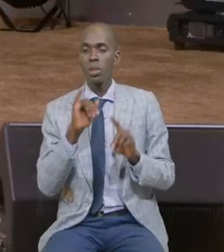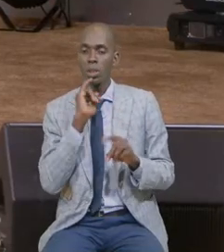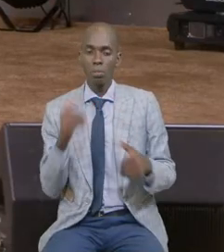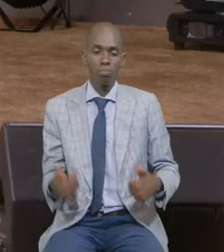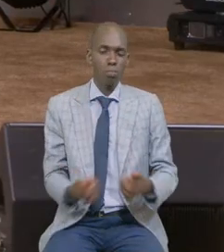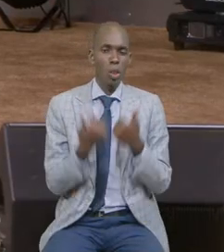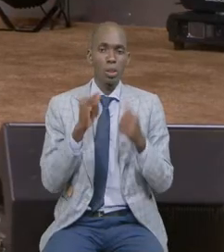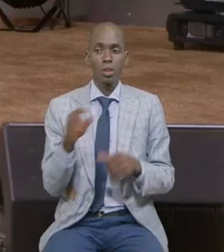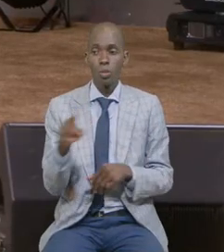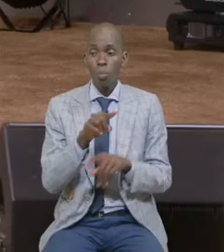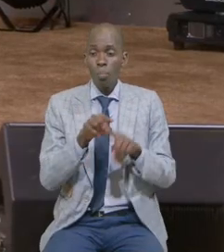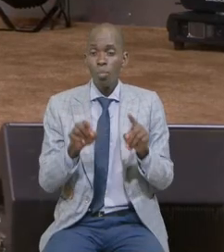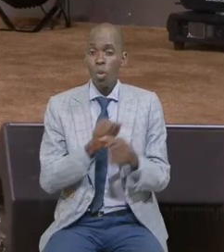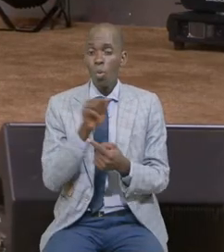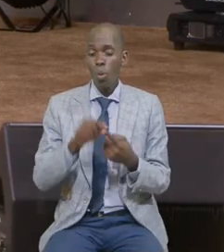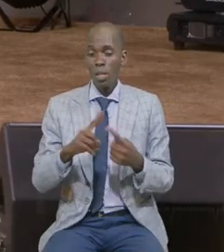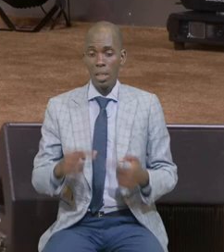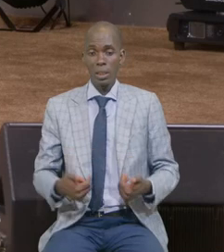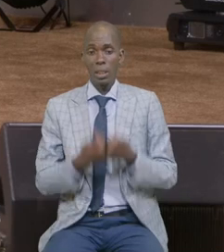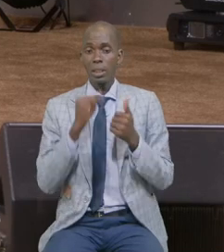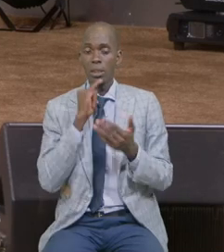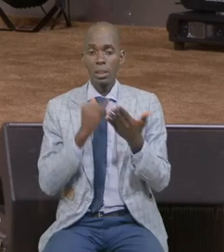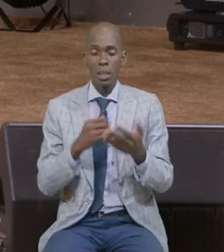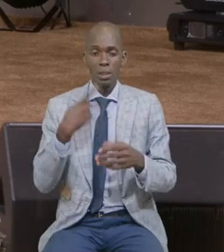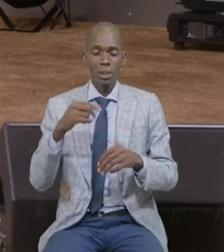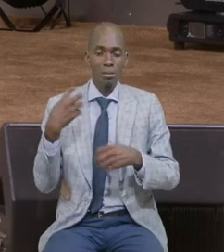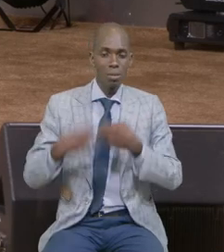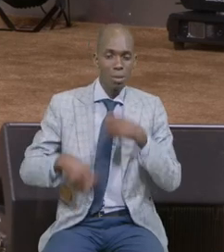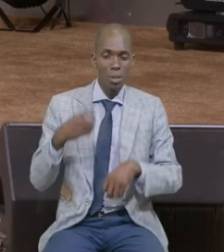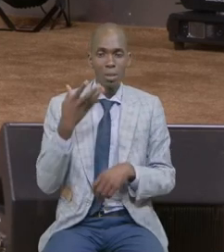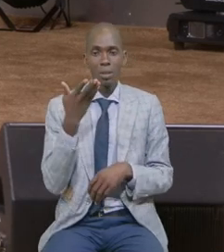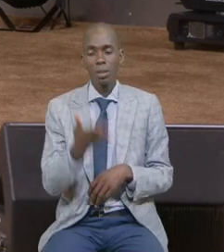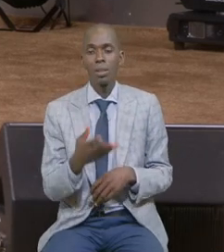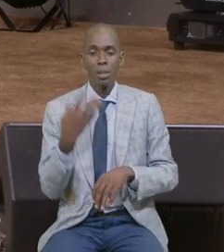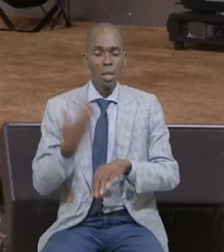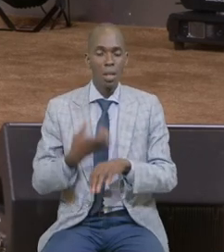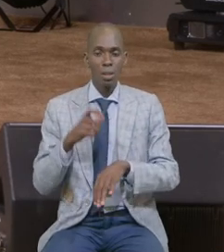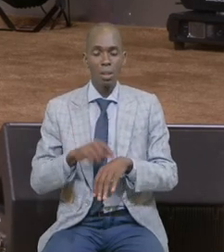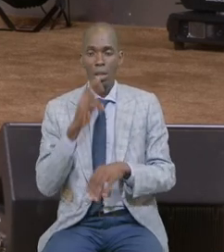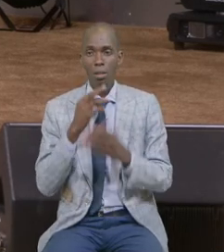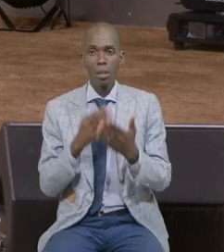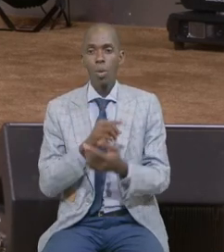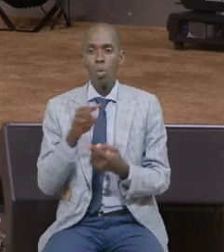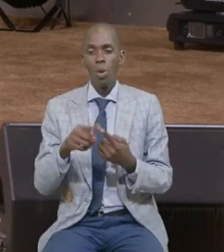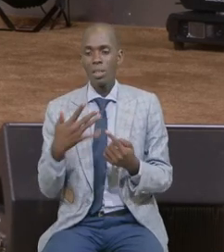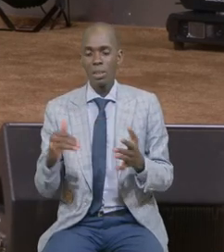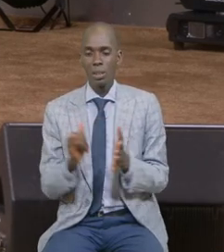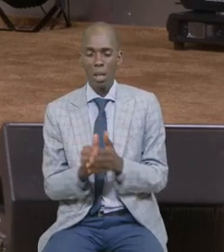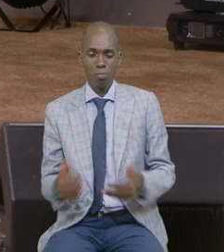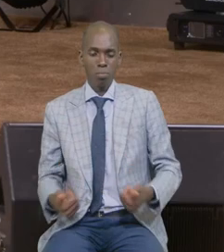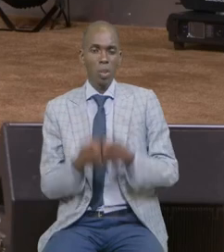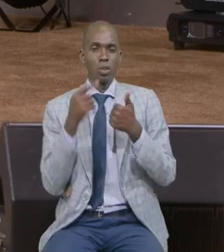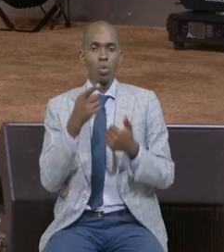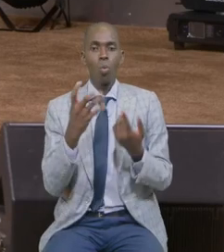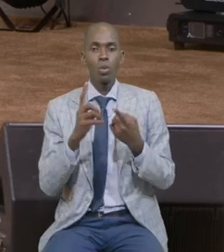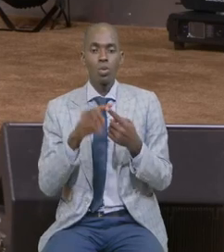but when the challenge is there, when the difficulties are there, when the things that confront you and want to take the